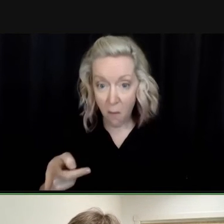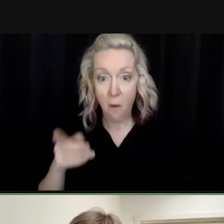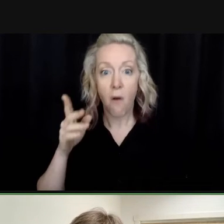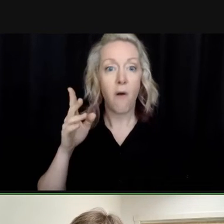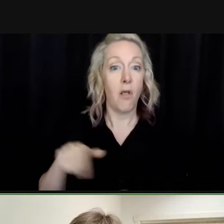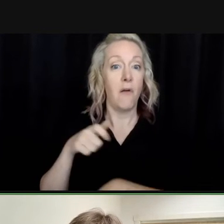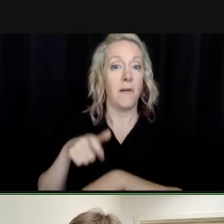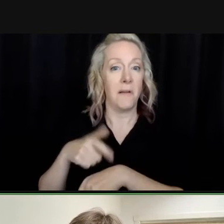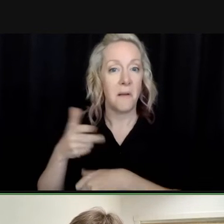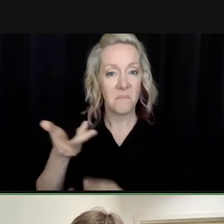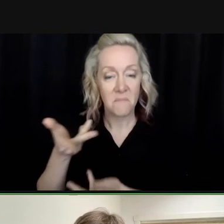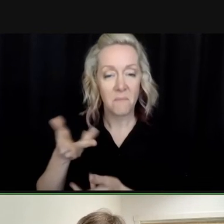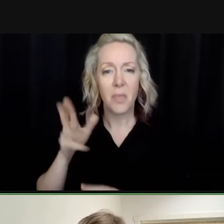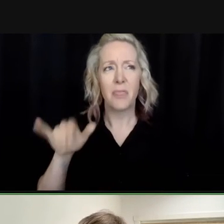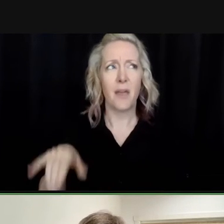the